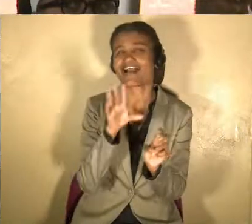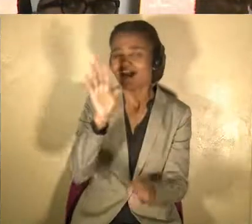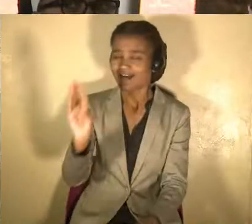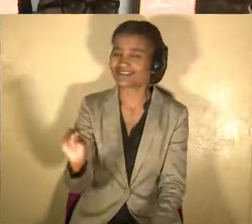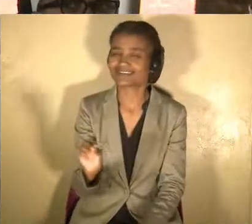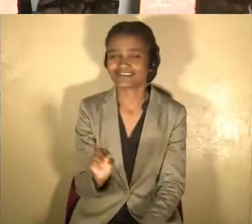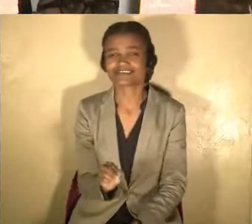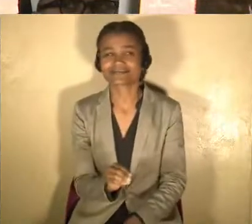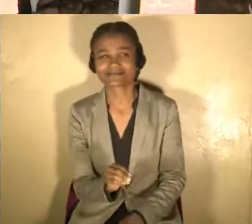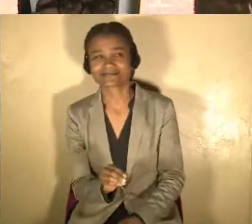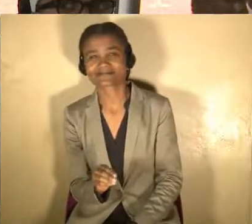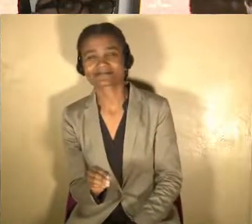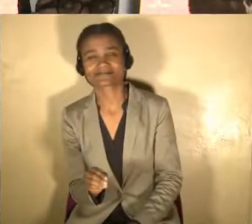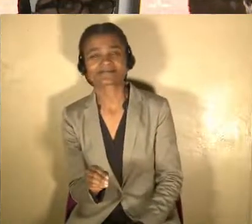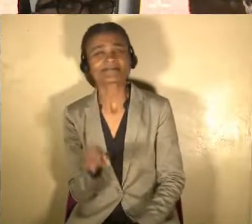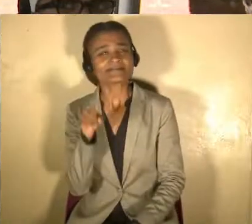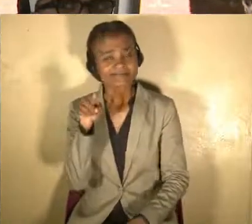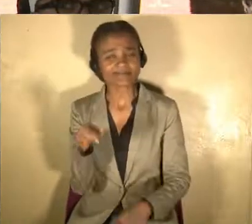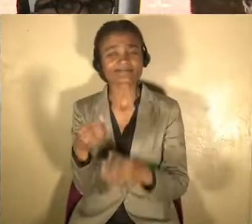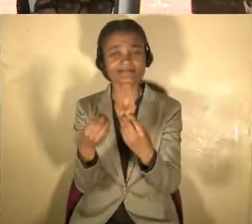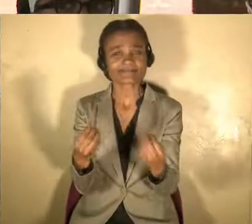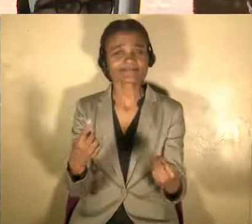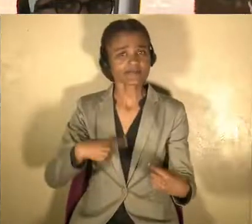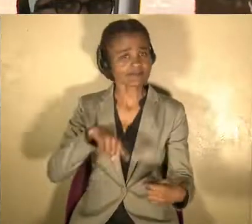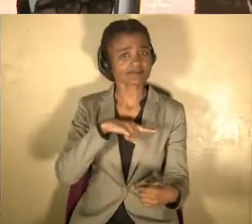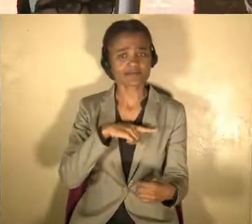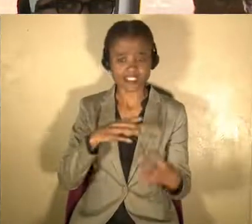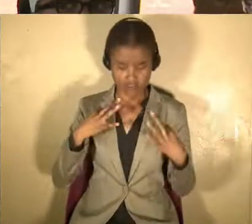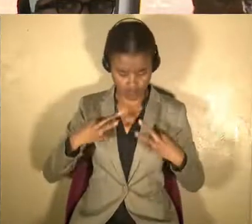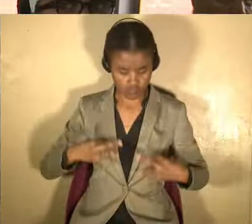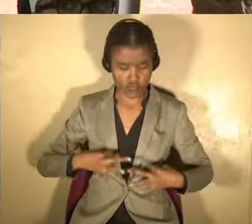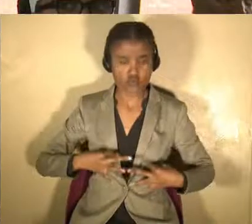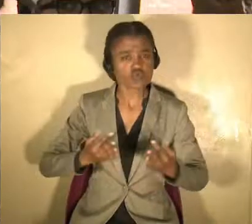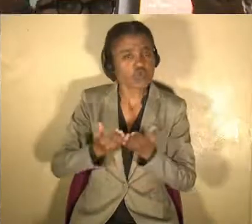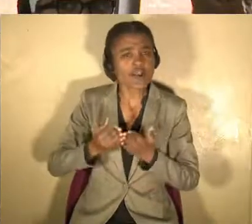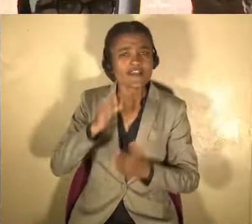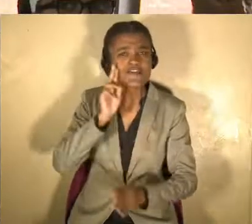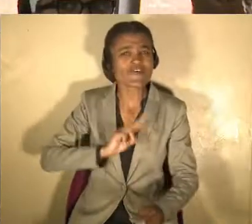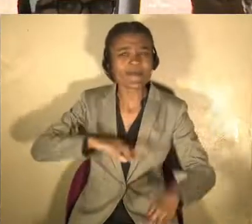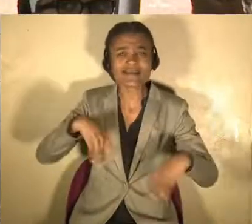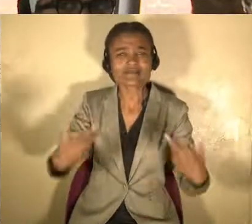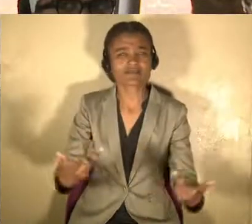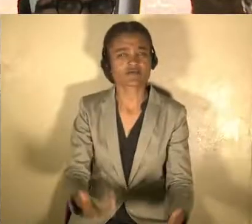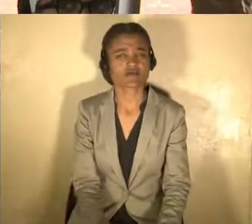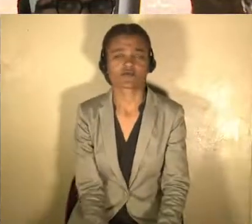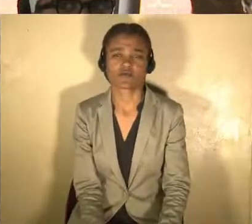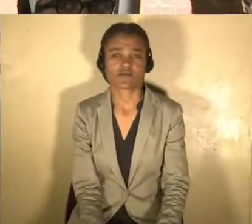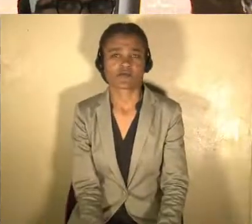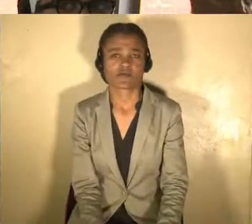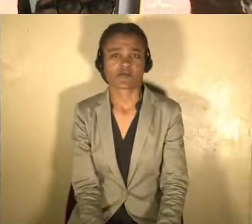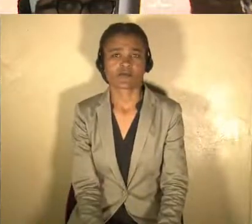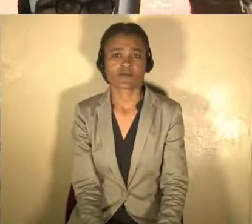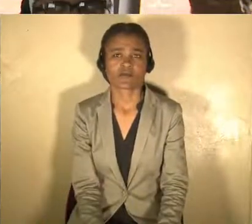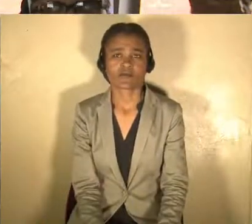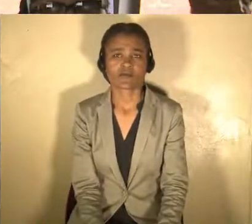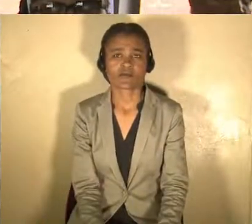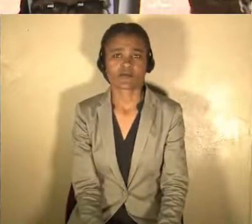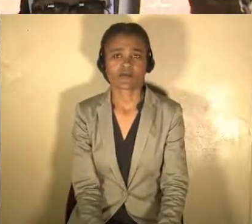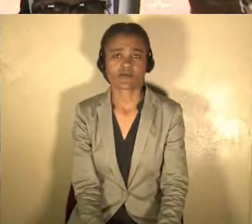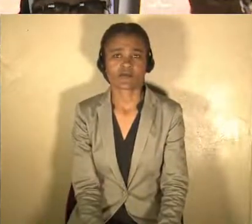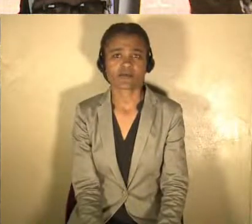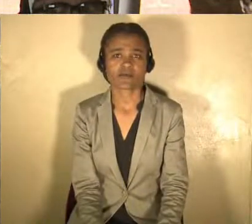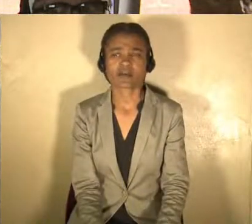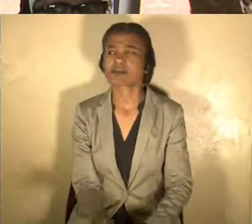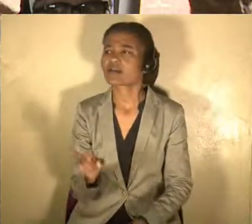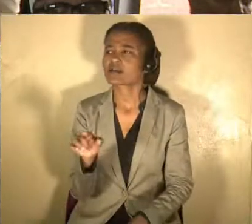is but also our children abana ma uniform. No ndicina ndifaka ku WhatsApp ka Comrade Sipho. I